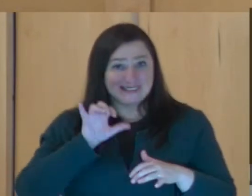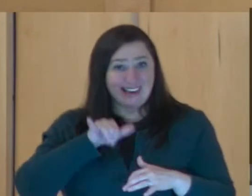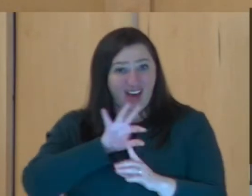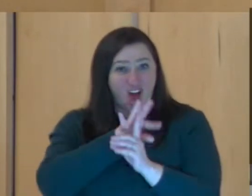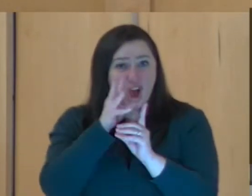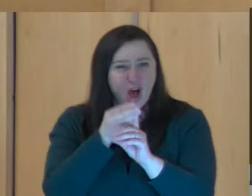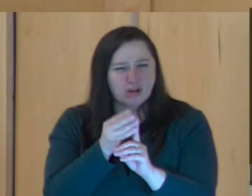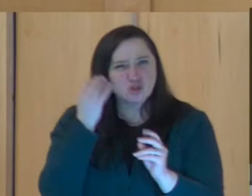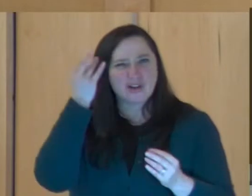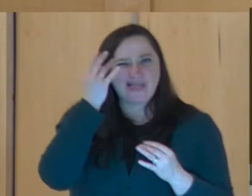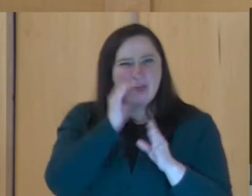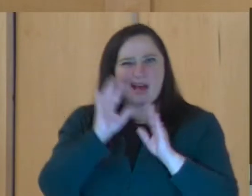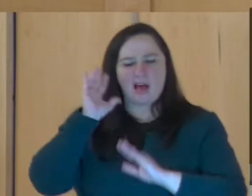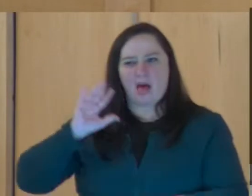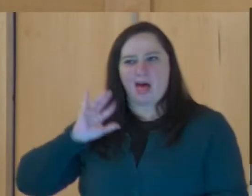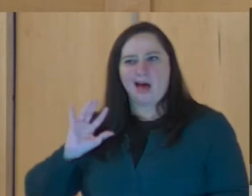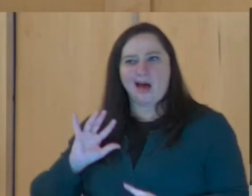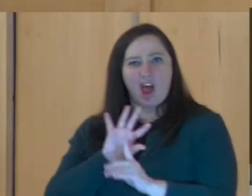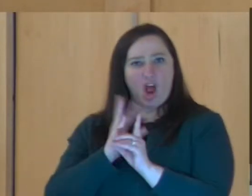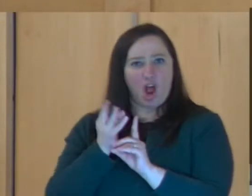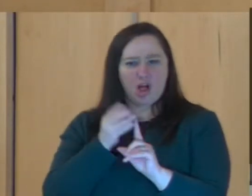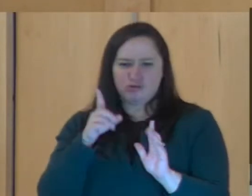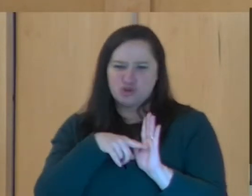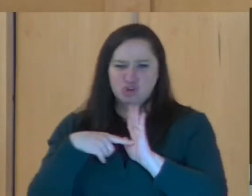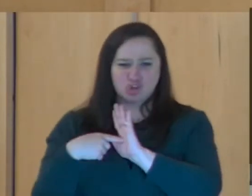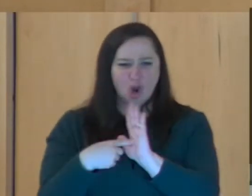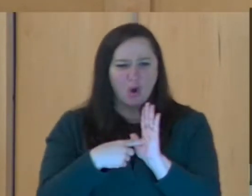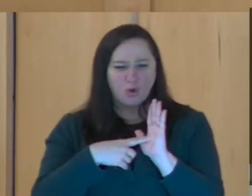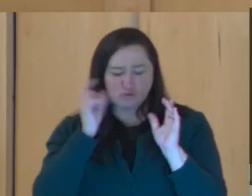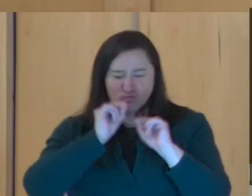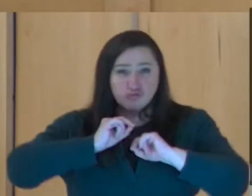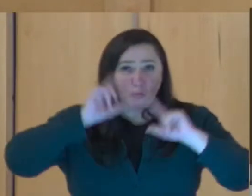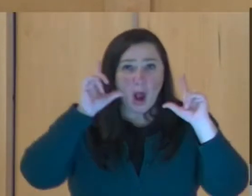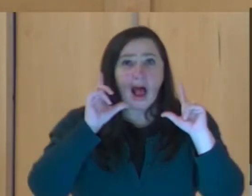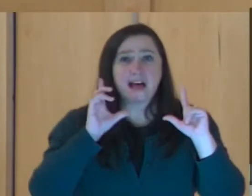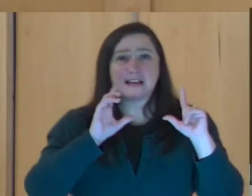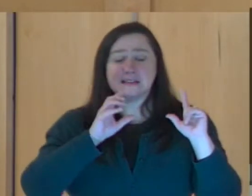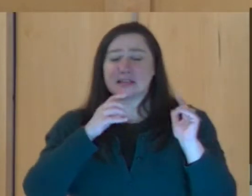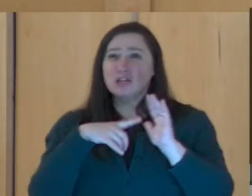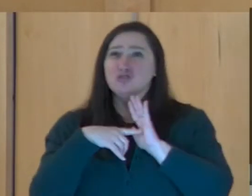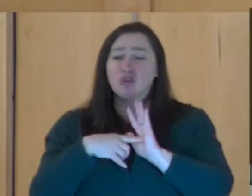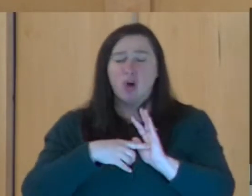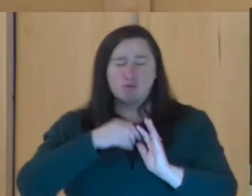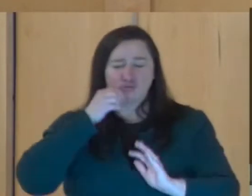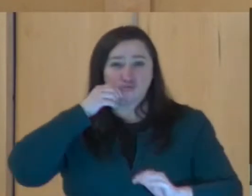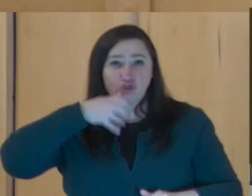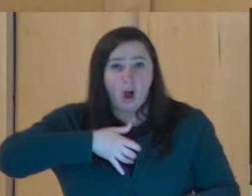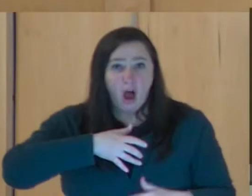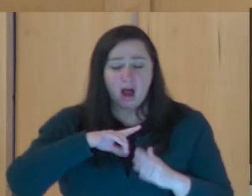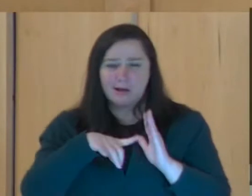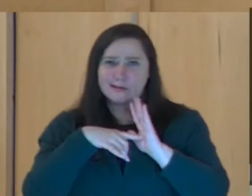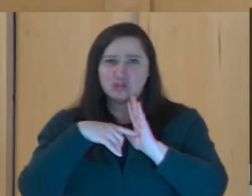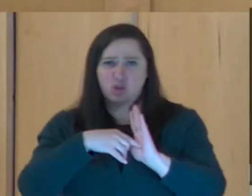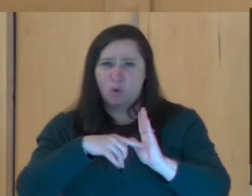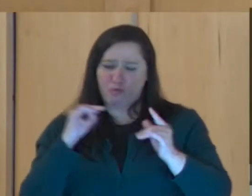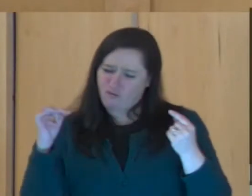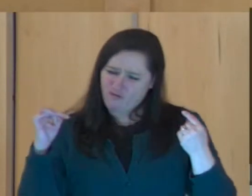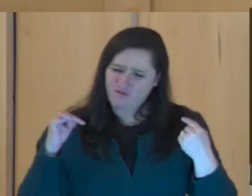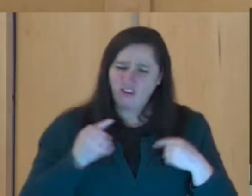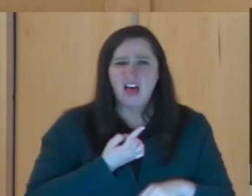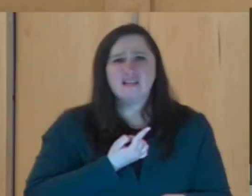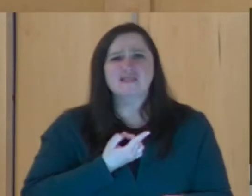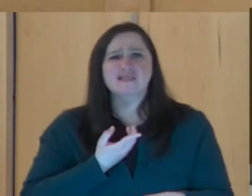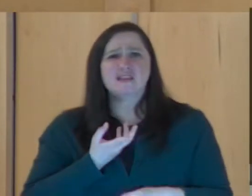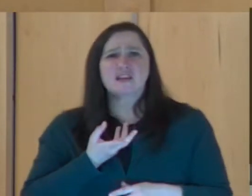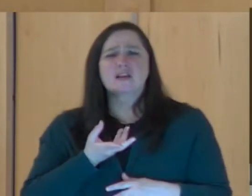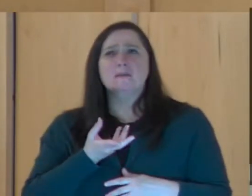then was a way of showing total surprise, and not just surprise, shock and offense. Kind